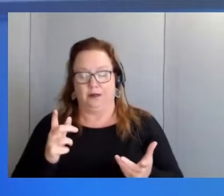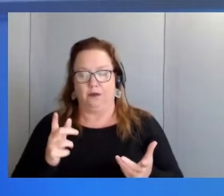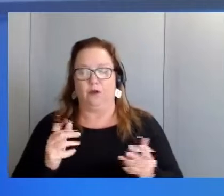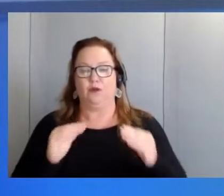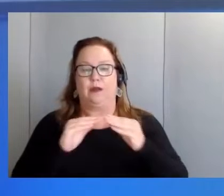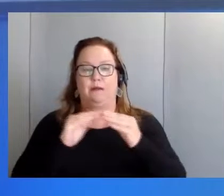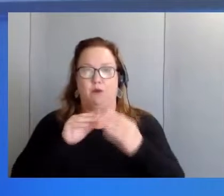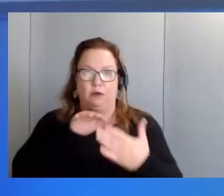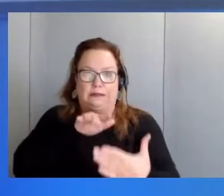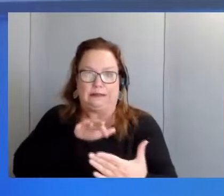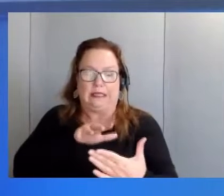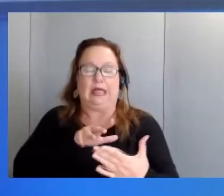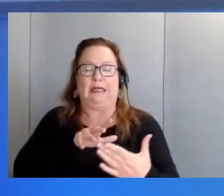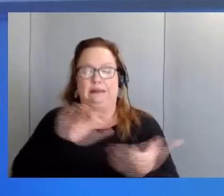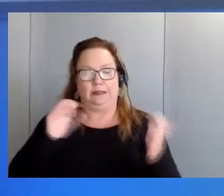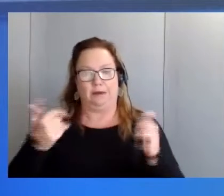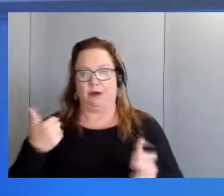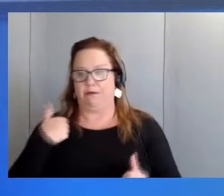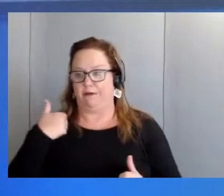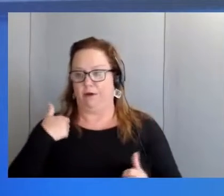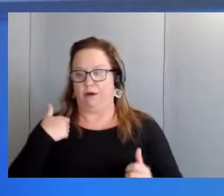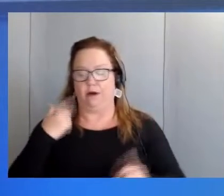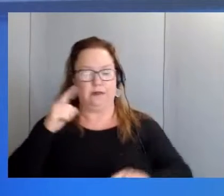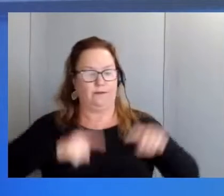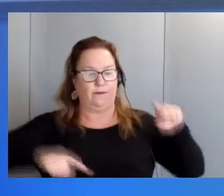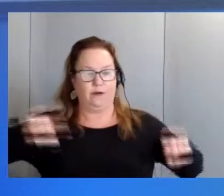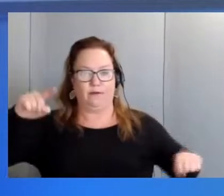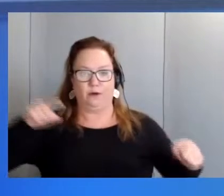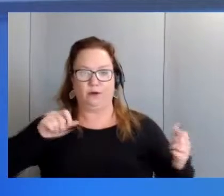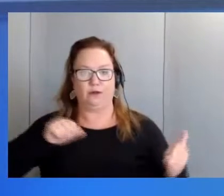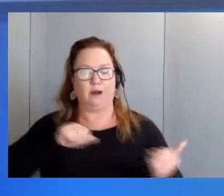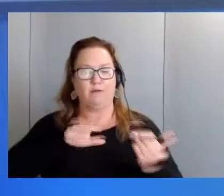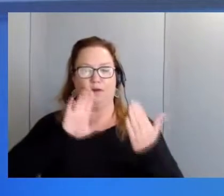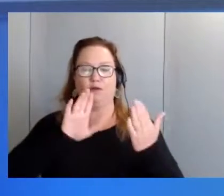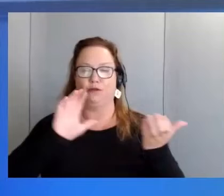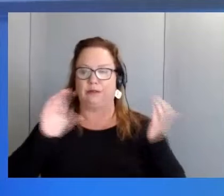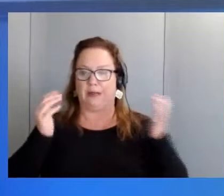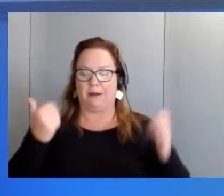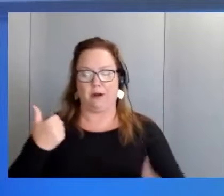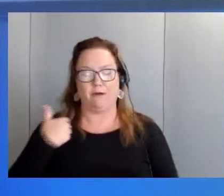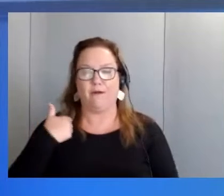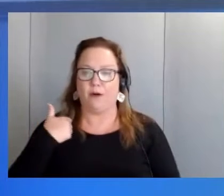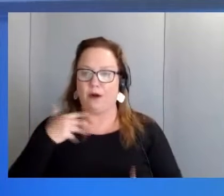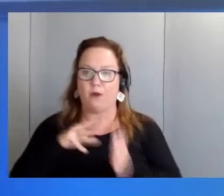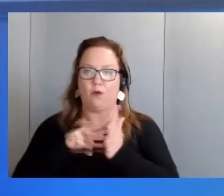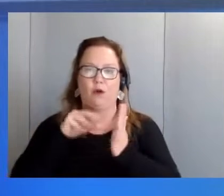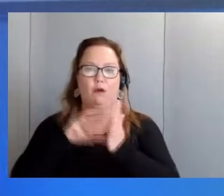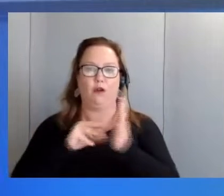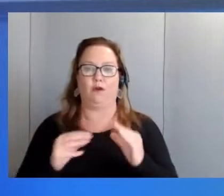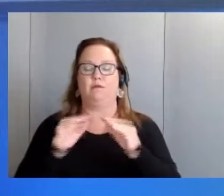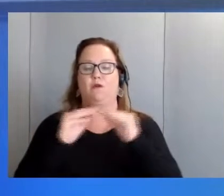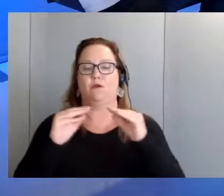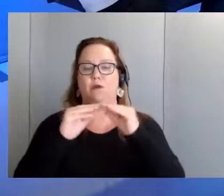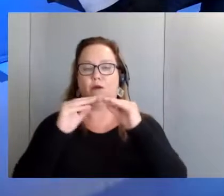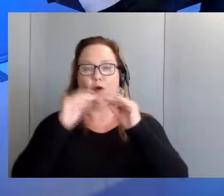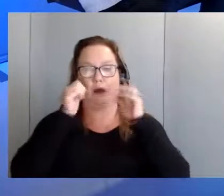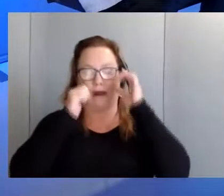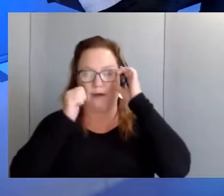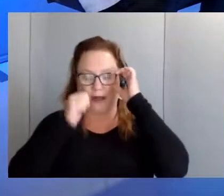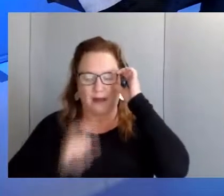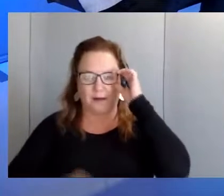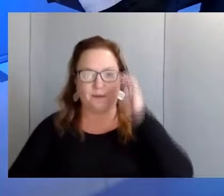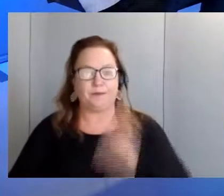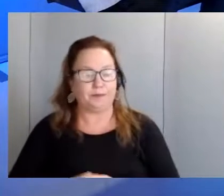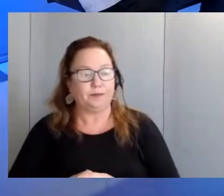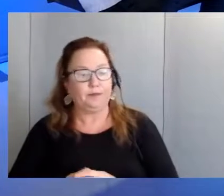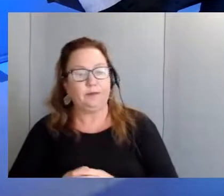studies than ever before, more diverse approaches than ever before, and we're learning more than ever before every day. So you've studied the effects